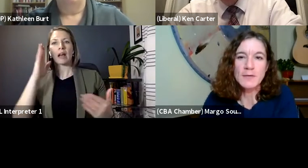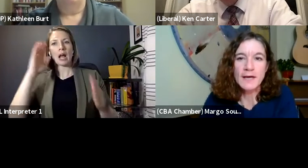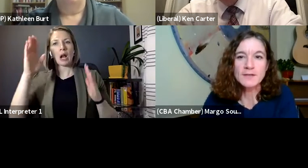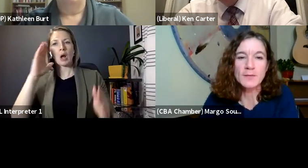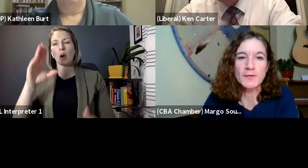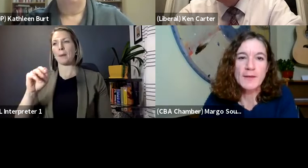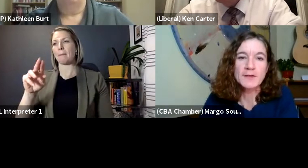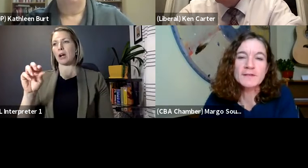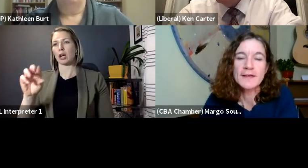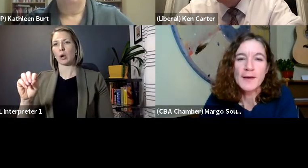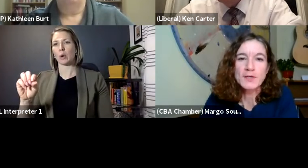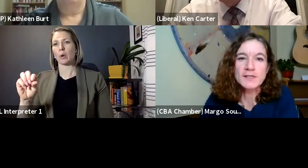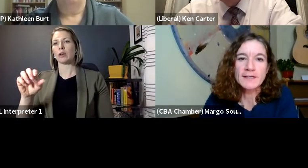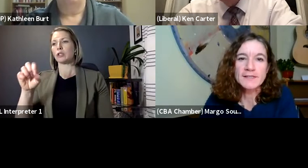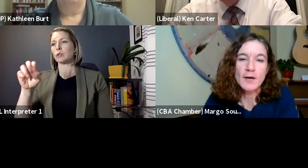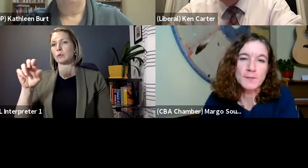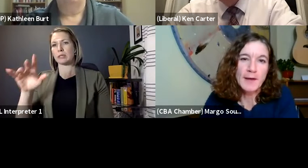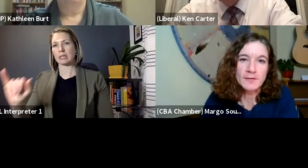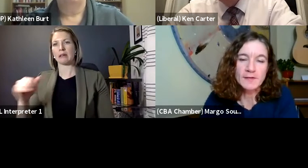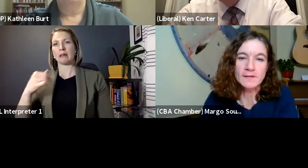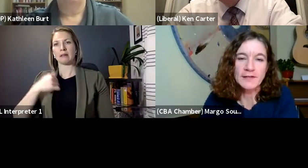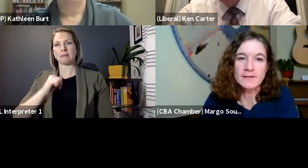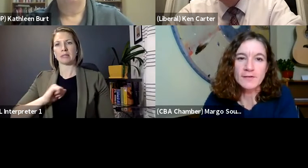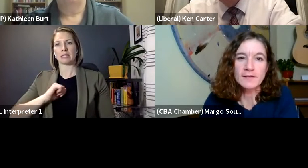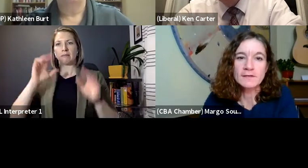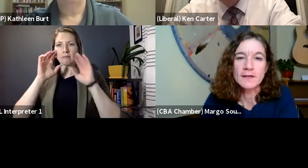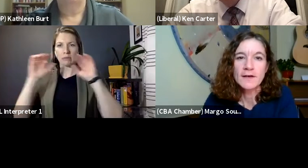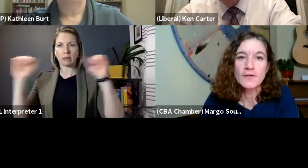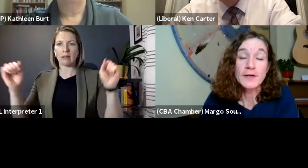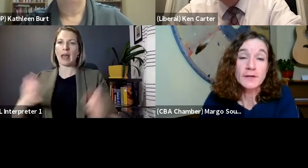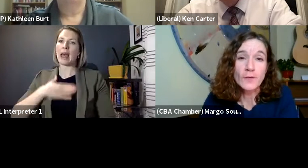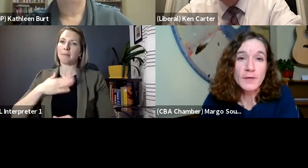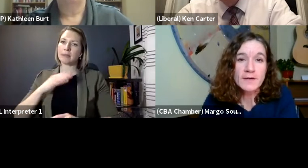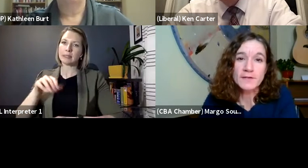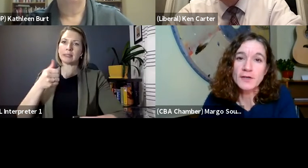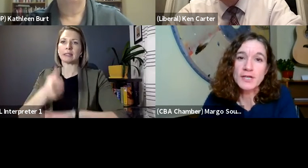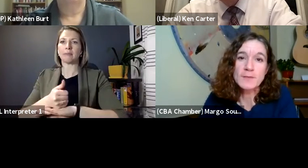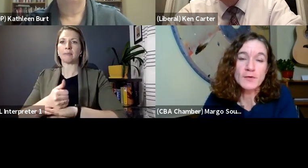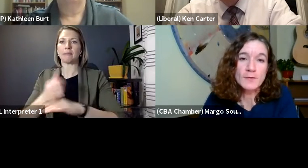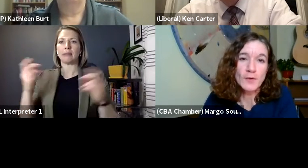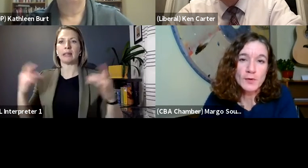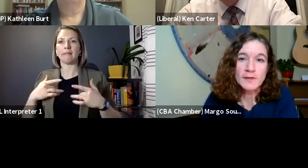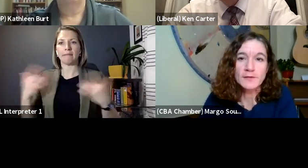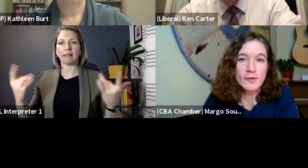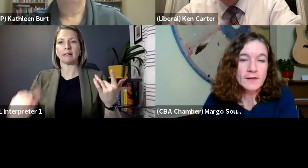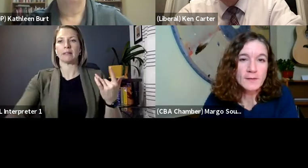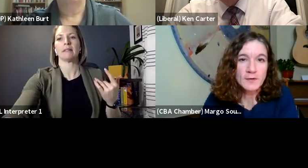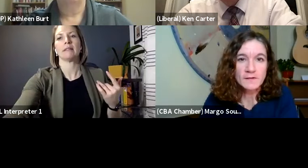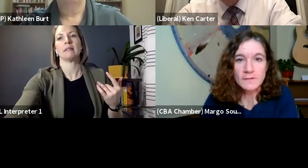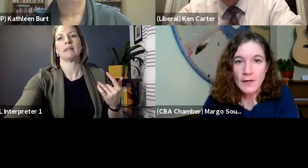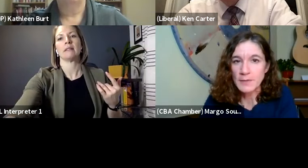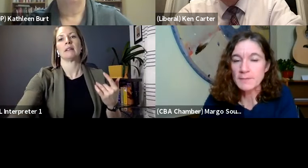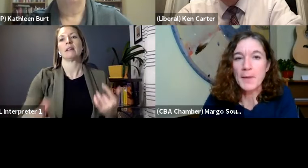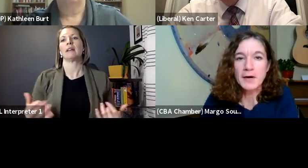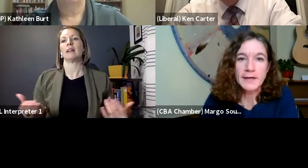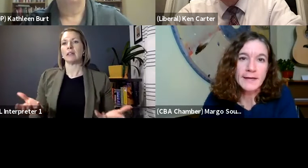of the CBA Chamber of Commerce. We're delighted to help sponsor this event series. For nearly 40 years, our chamber has been vocal in strengthening